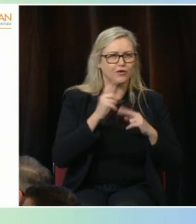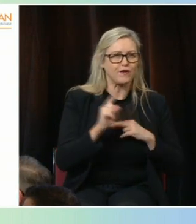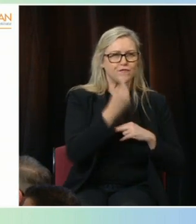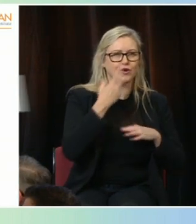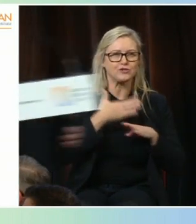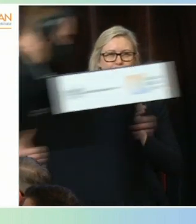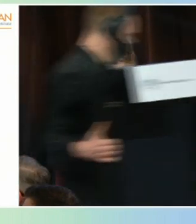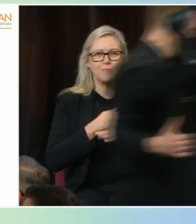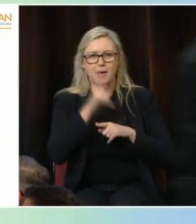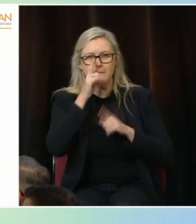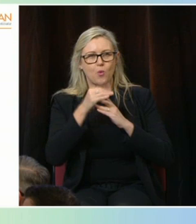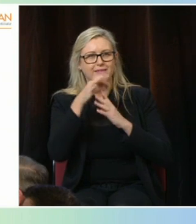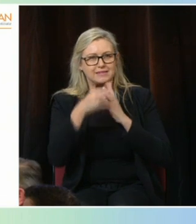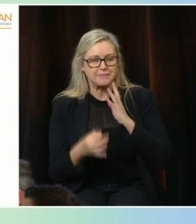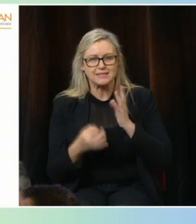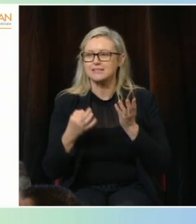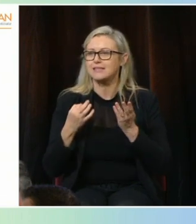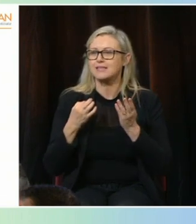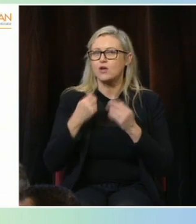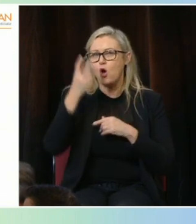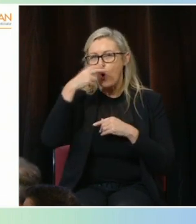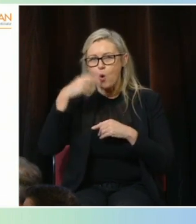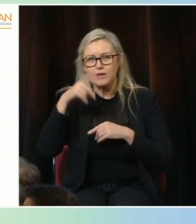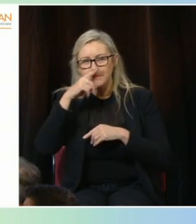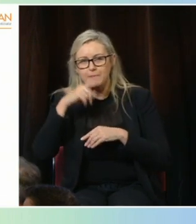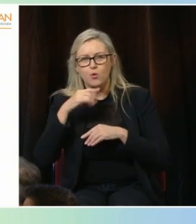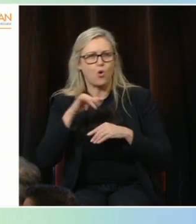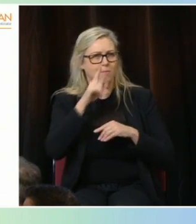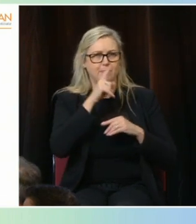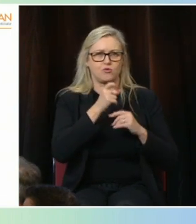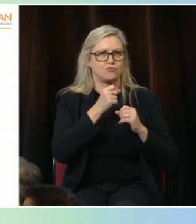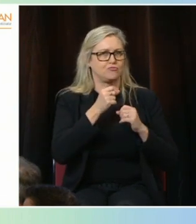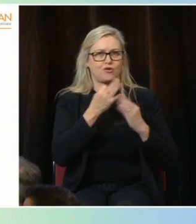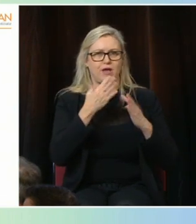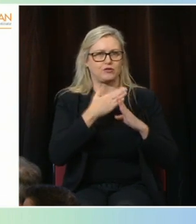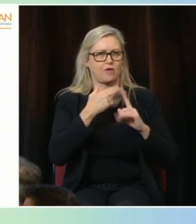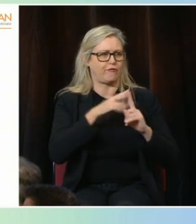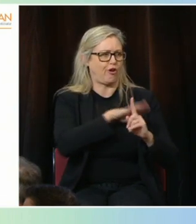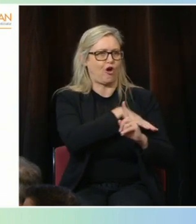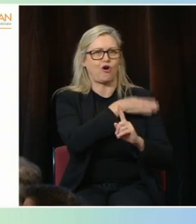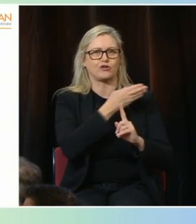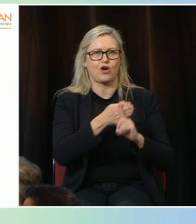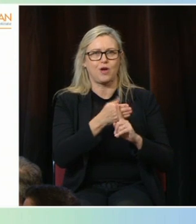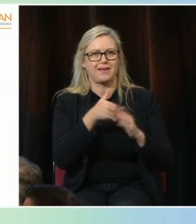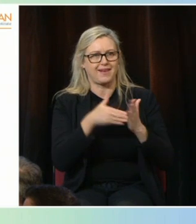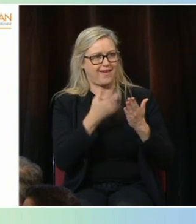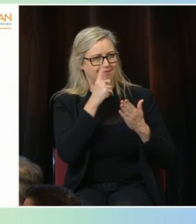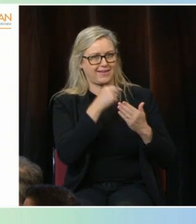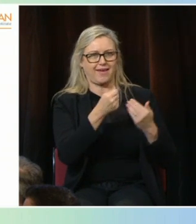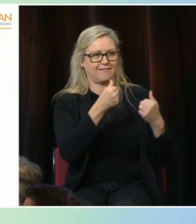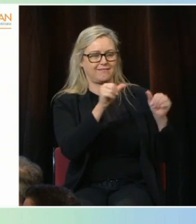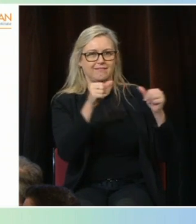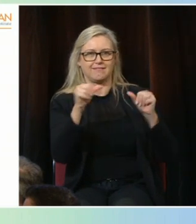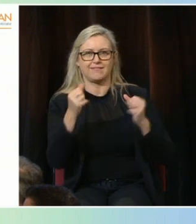with a disability older workers and the long-term unemployed are seeing doors open in ways they haven't in the past